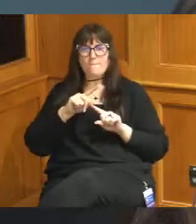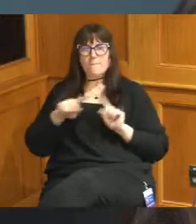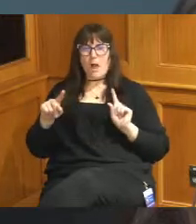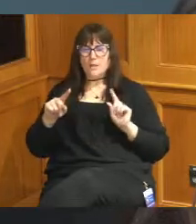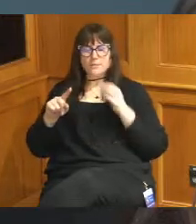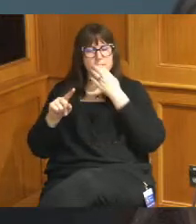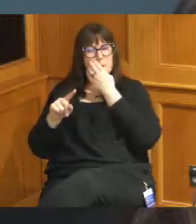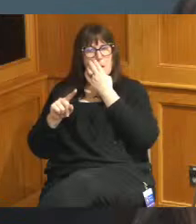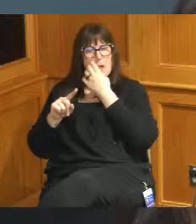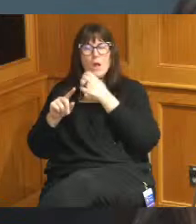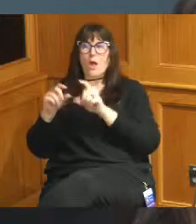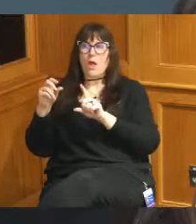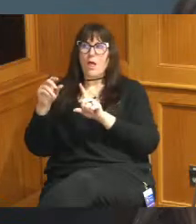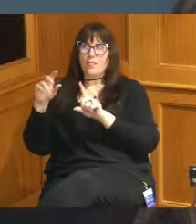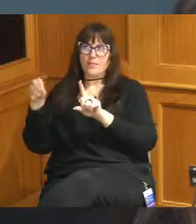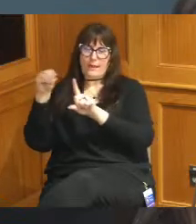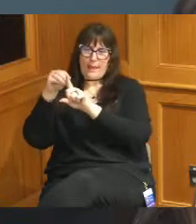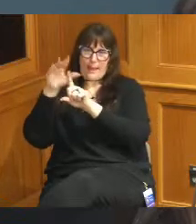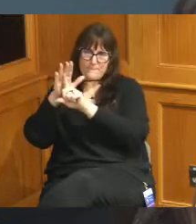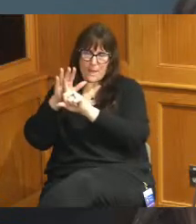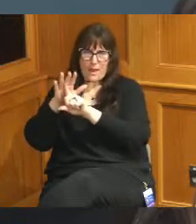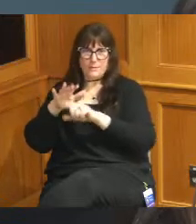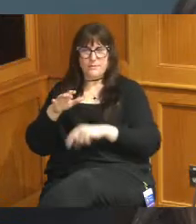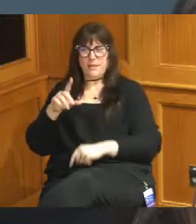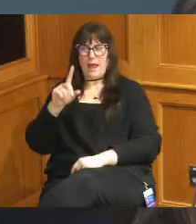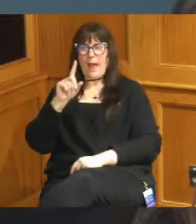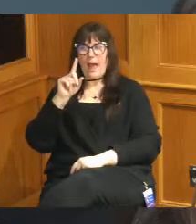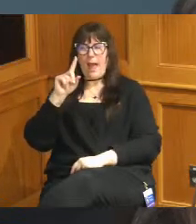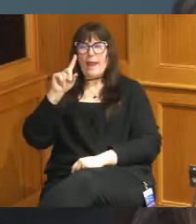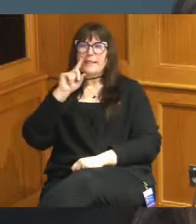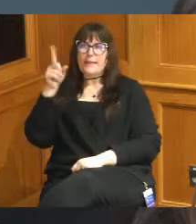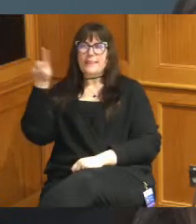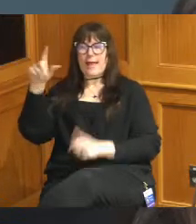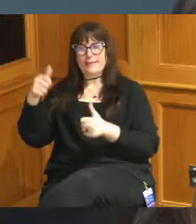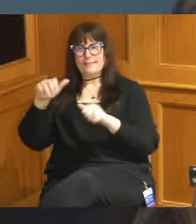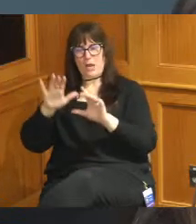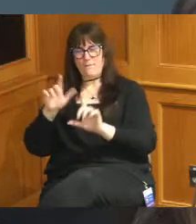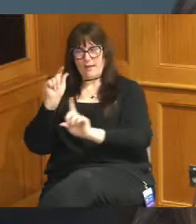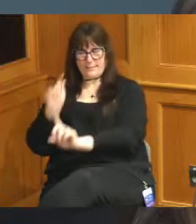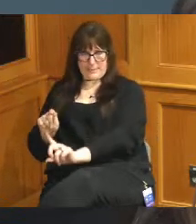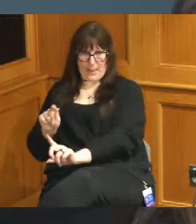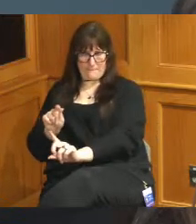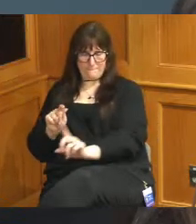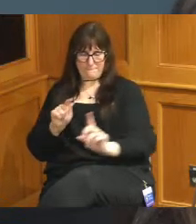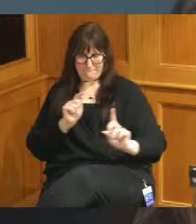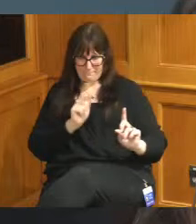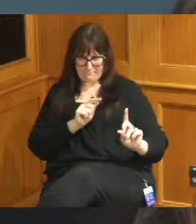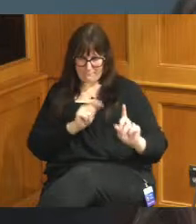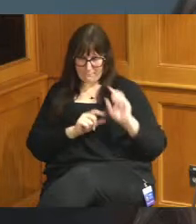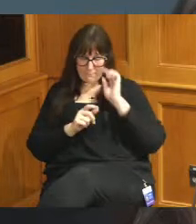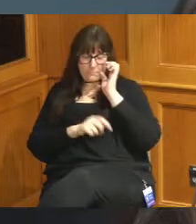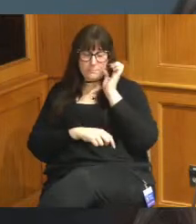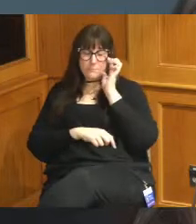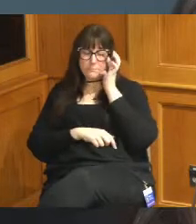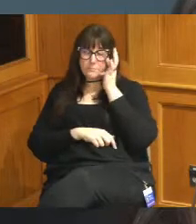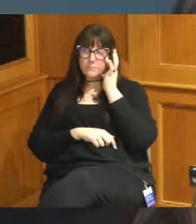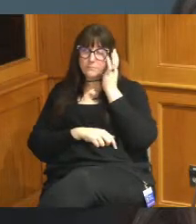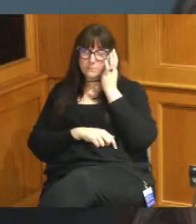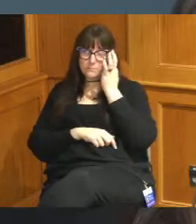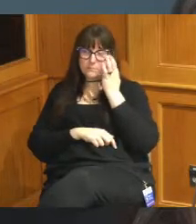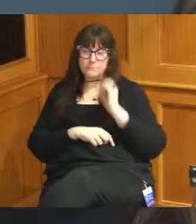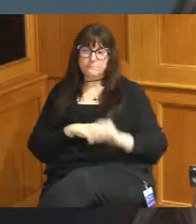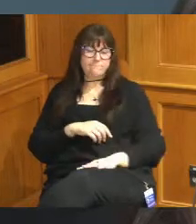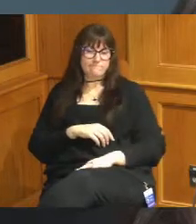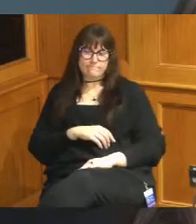really was impacted. And I think he's the sacrificial lamb, of course, a casualty